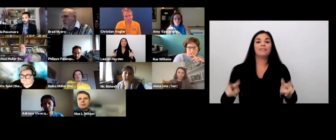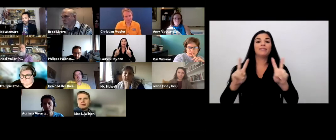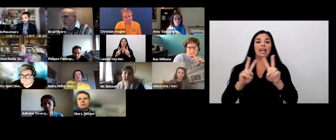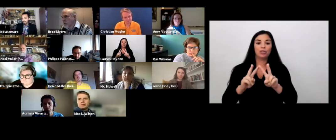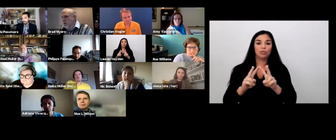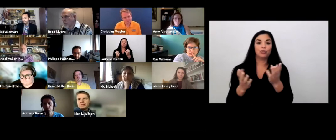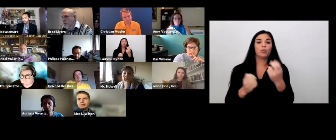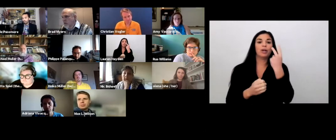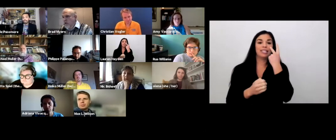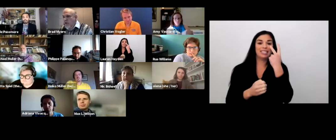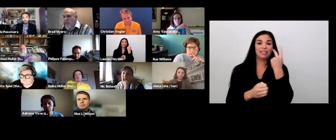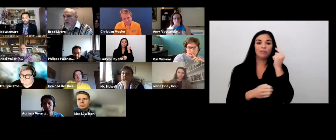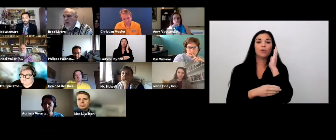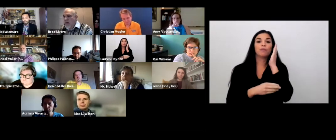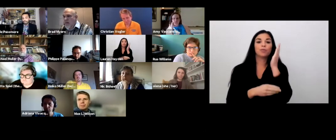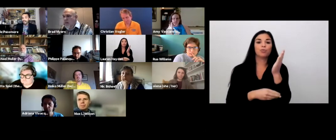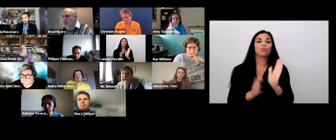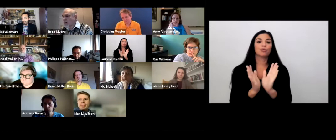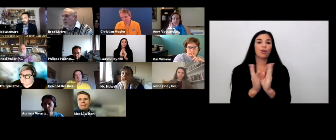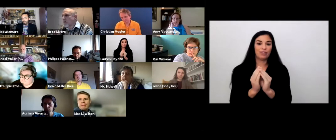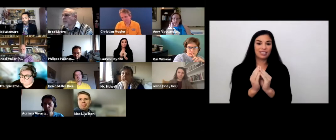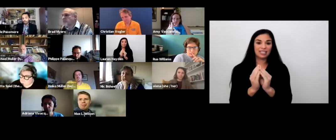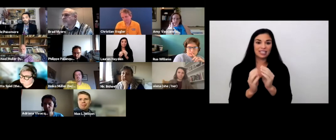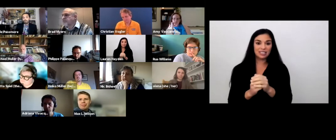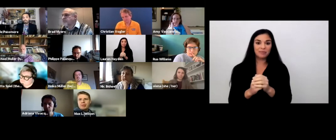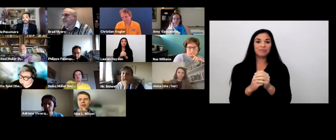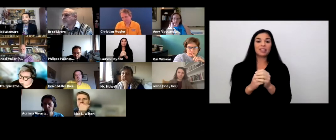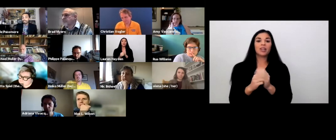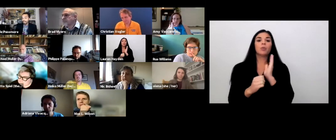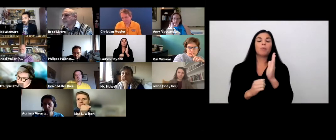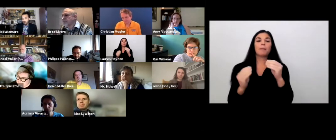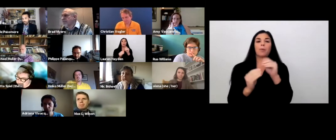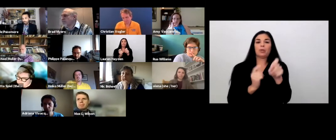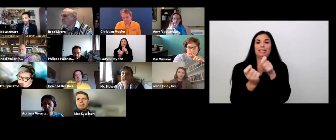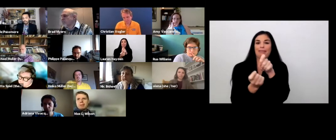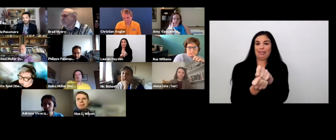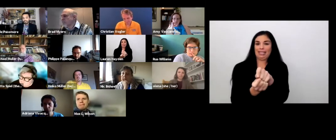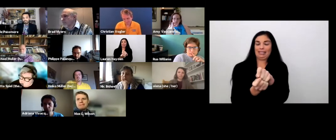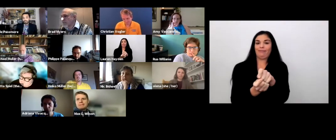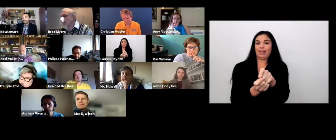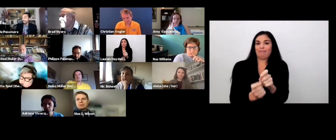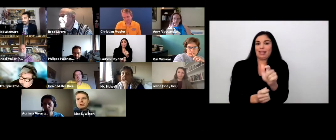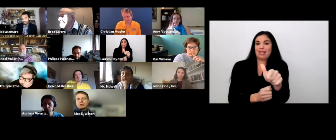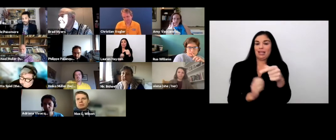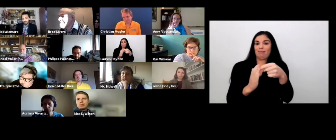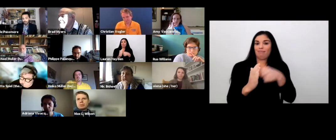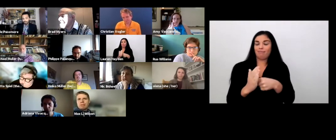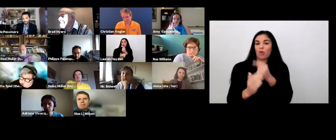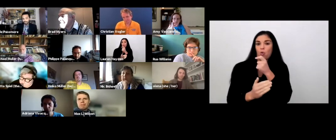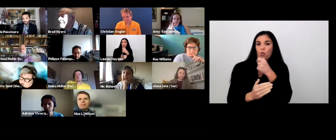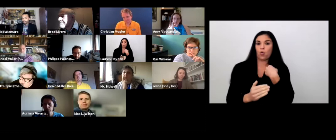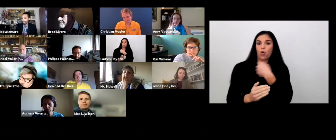conferences embody? We'll get a little bit more specific after that with, who are we thinking of when creating these